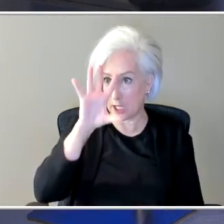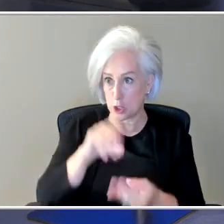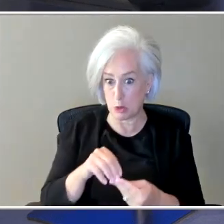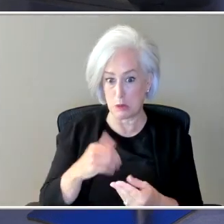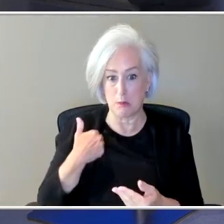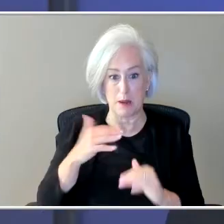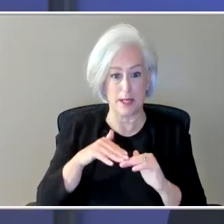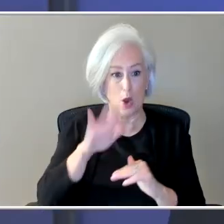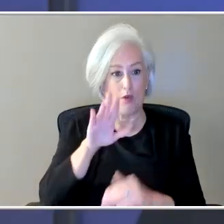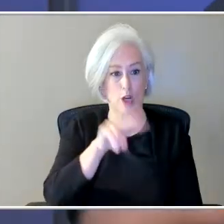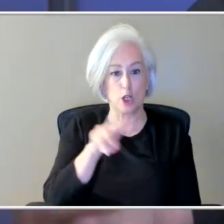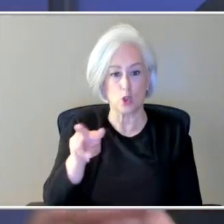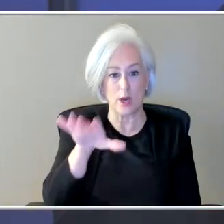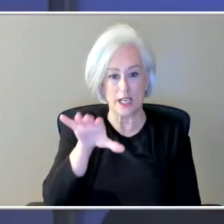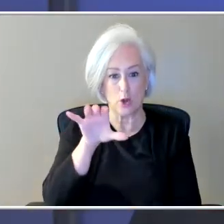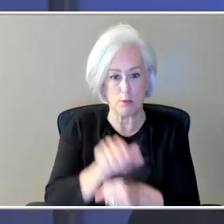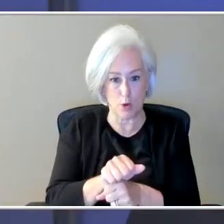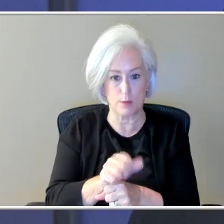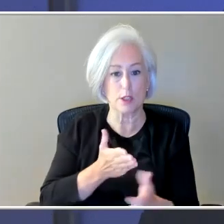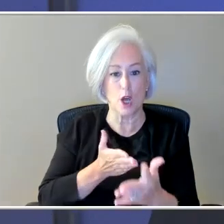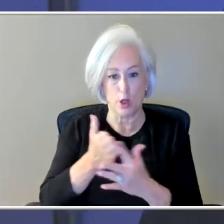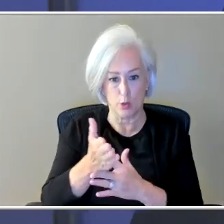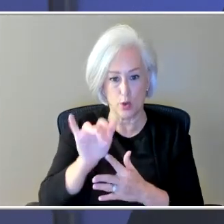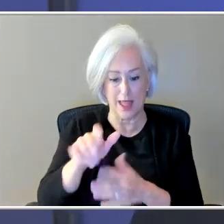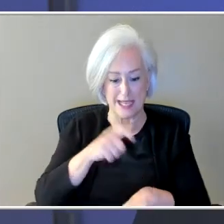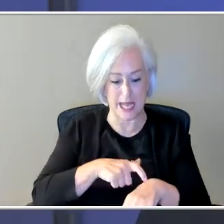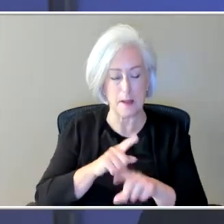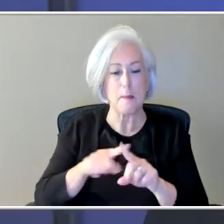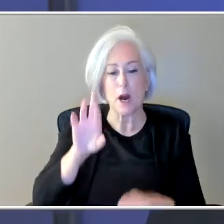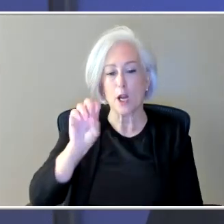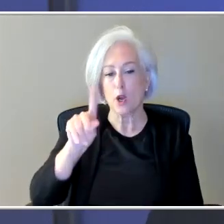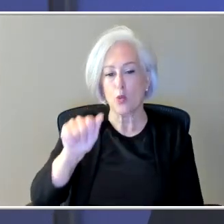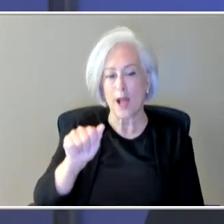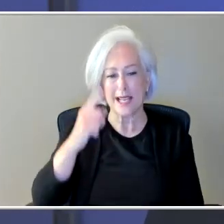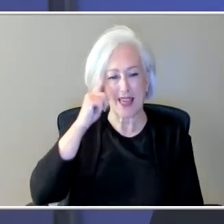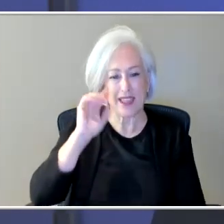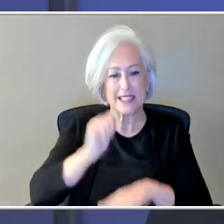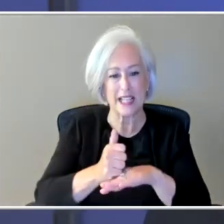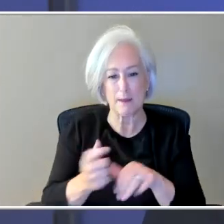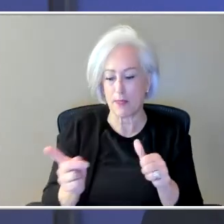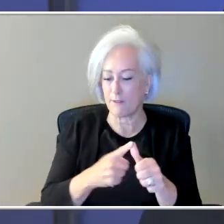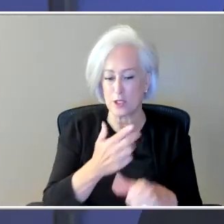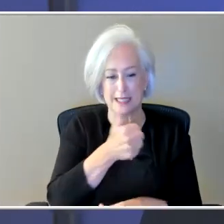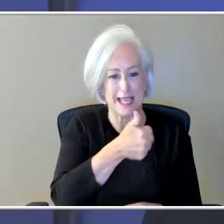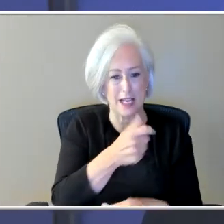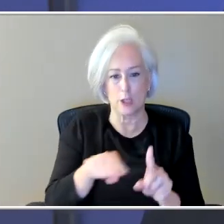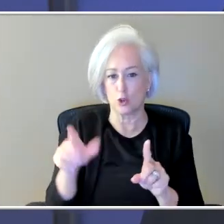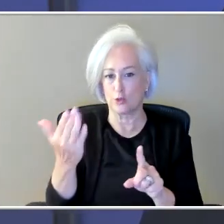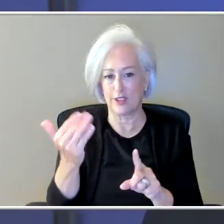22 appointments through the duration. But she put, I think, the first 10 or 15 appointments. It was automatically loaded,